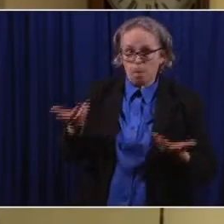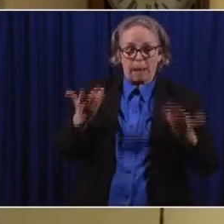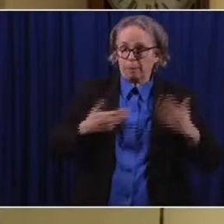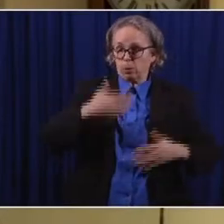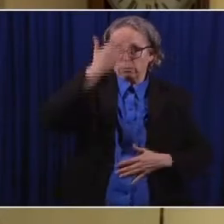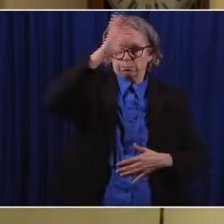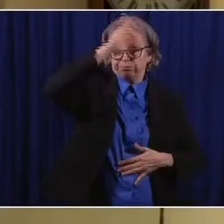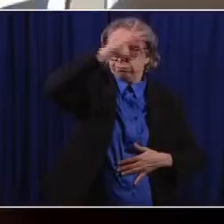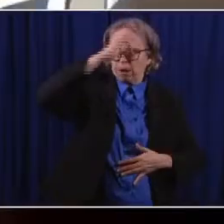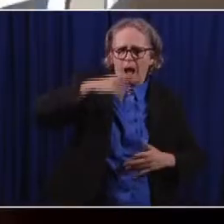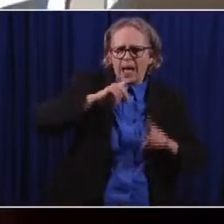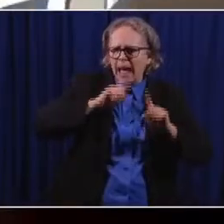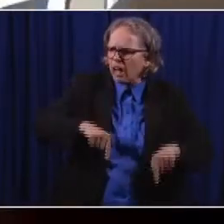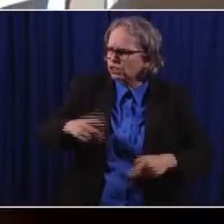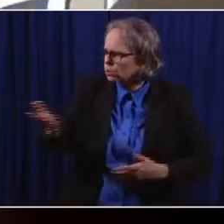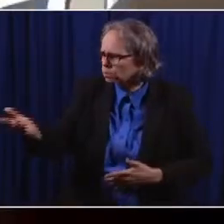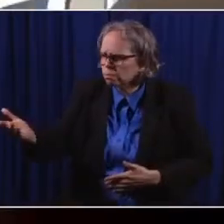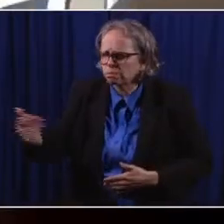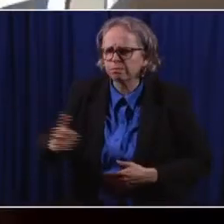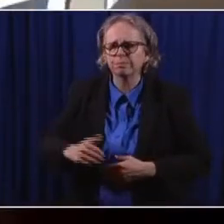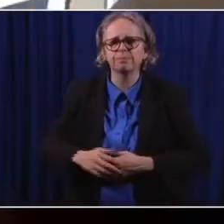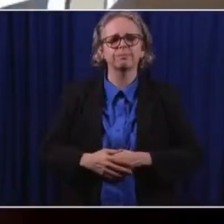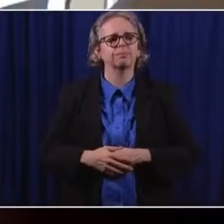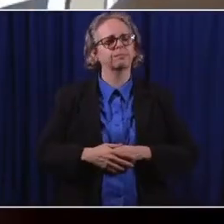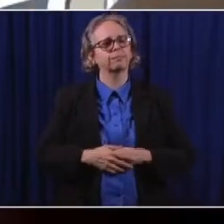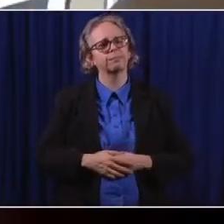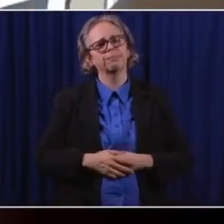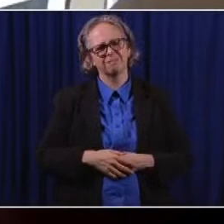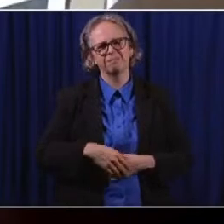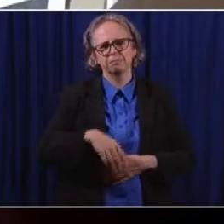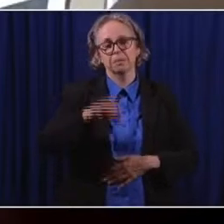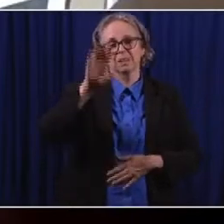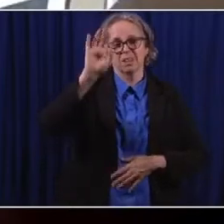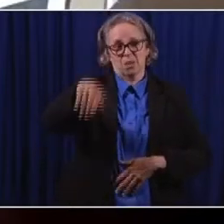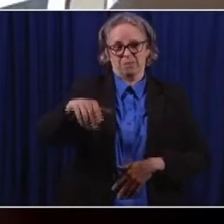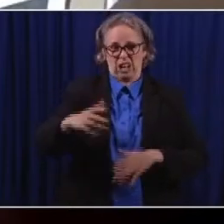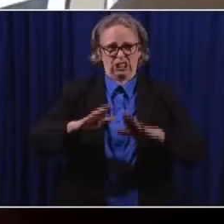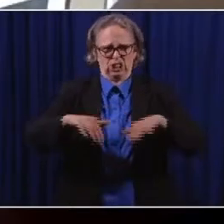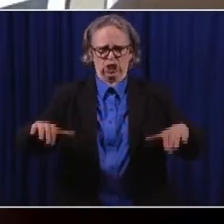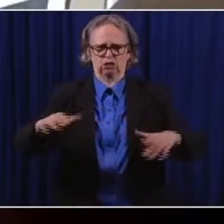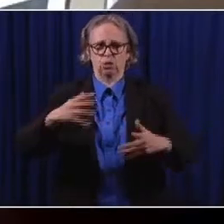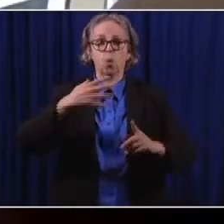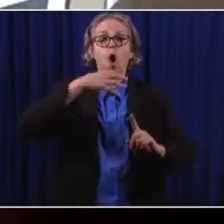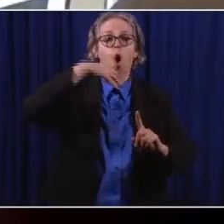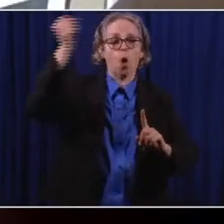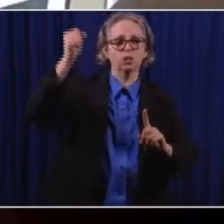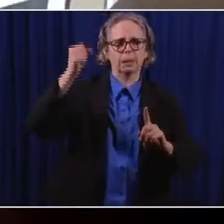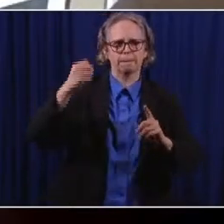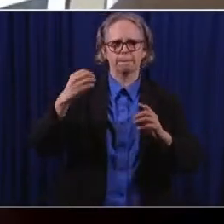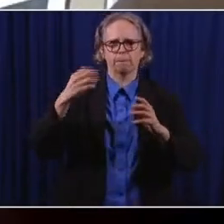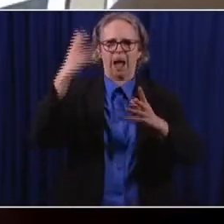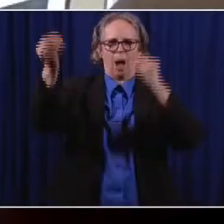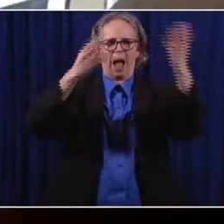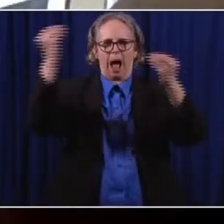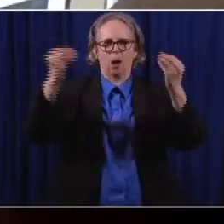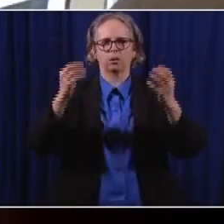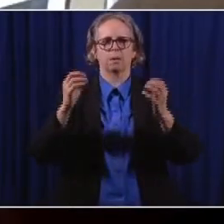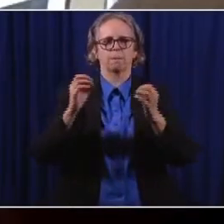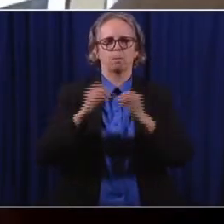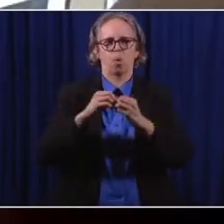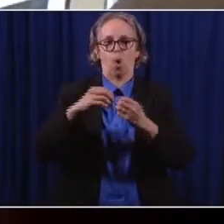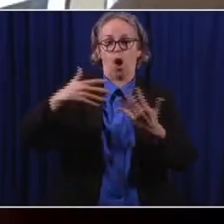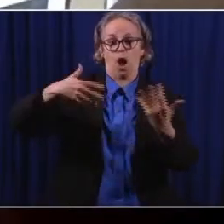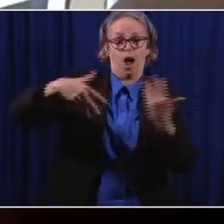we do know that children who are older and more mobile and more social tend to be more likely to get COVID. We do know that